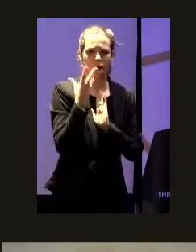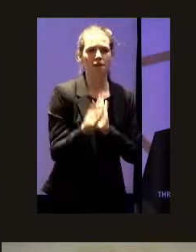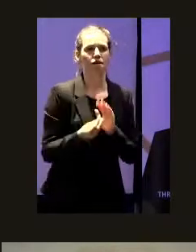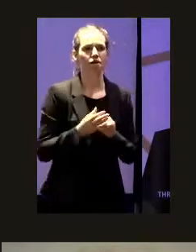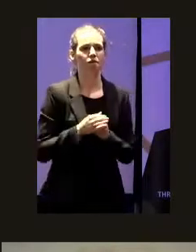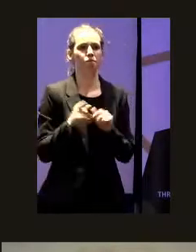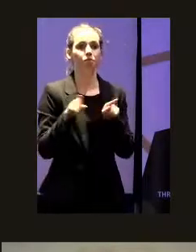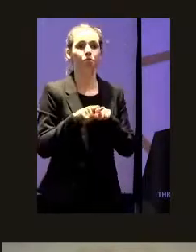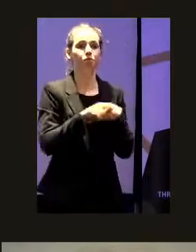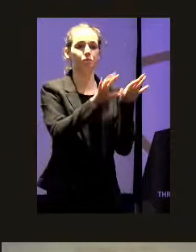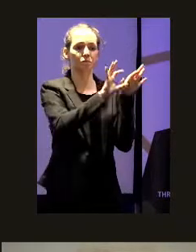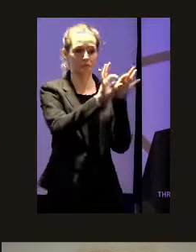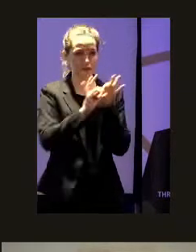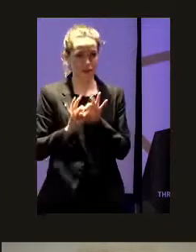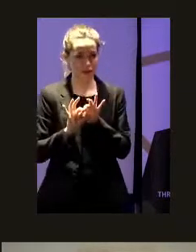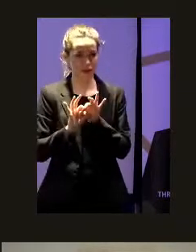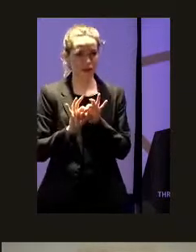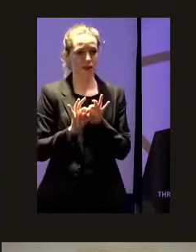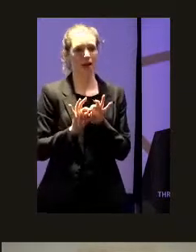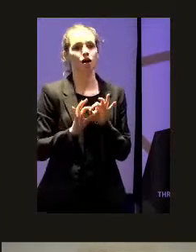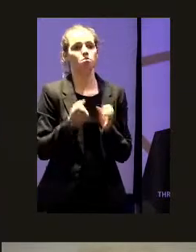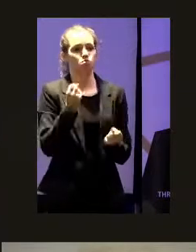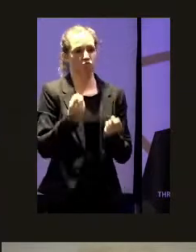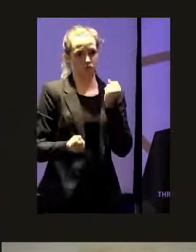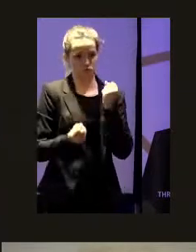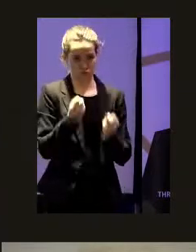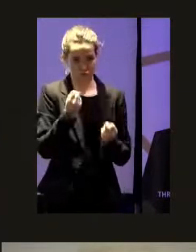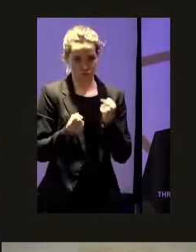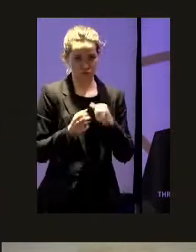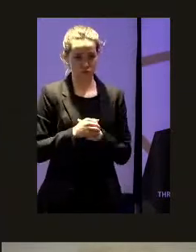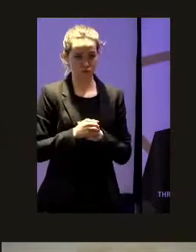prescribed judgment. So those policies that,